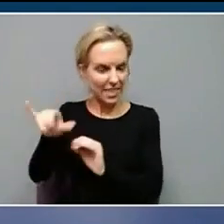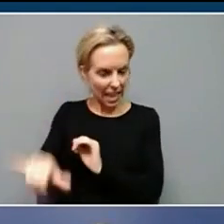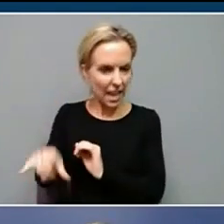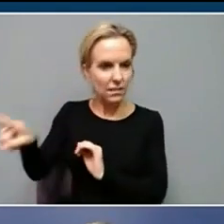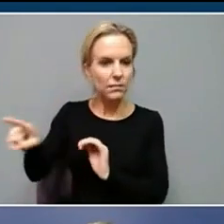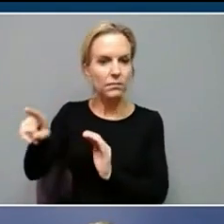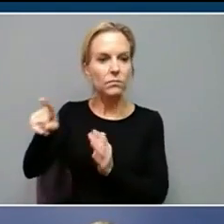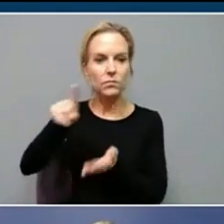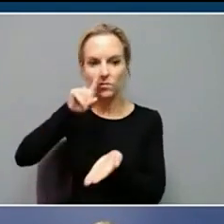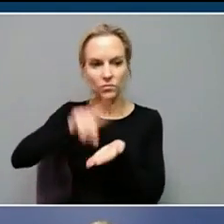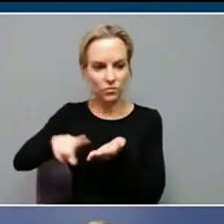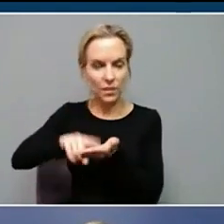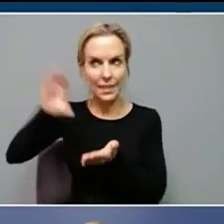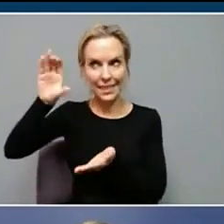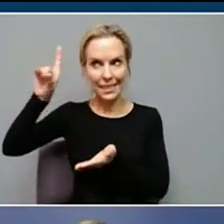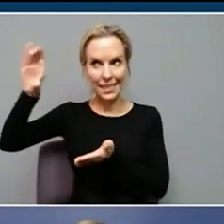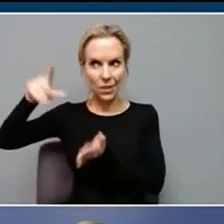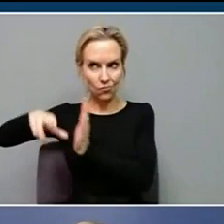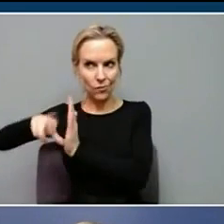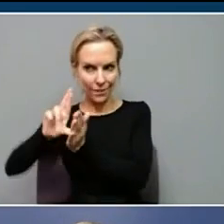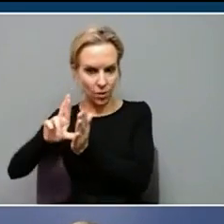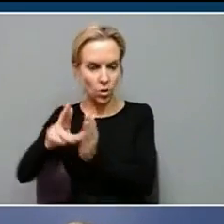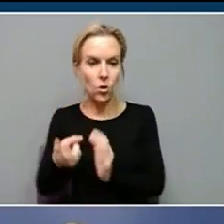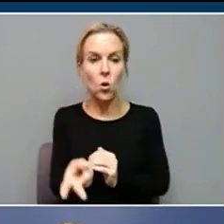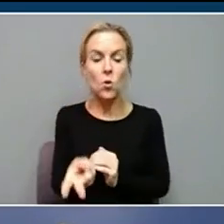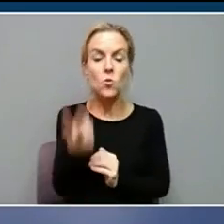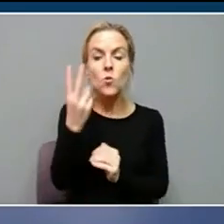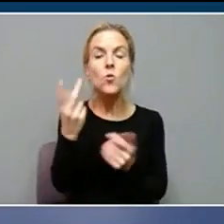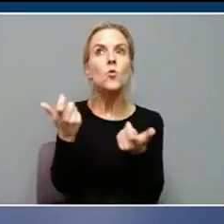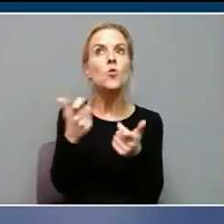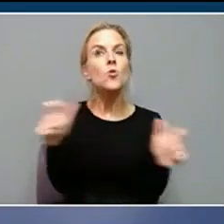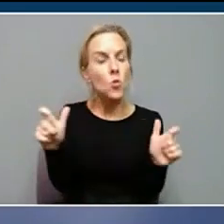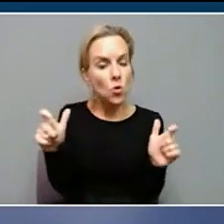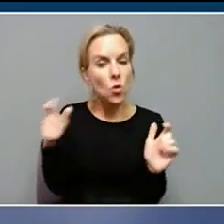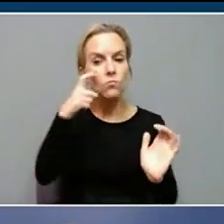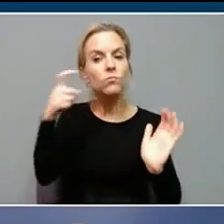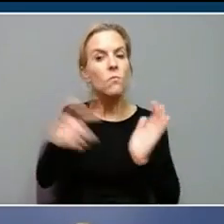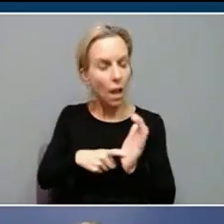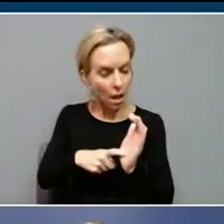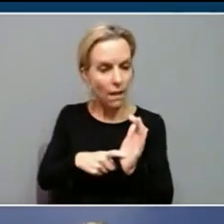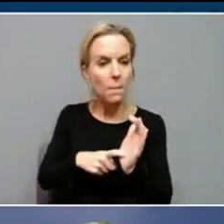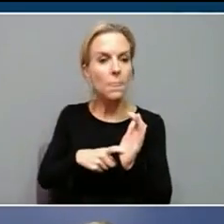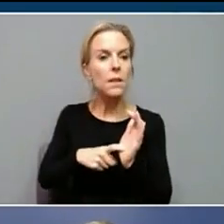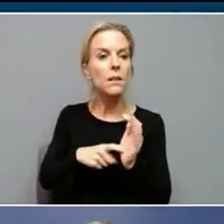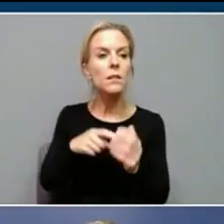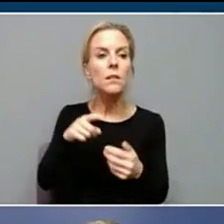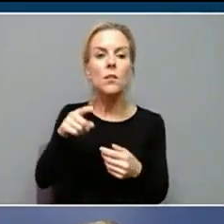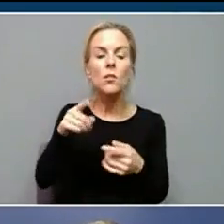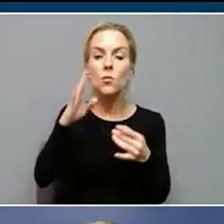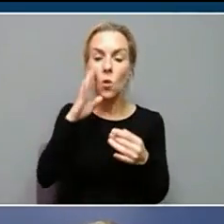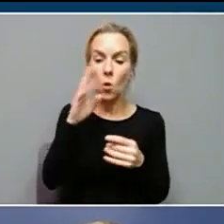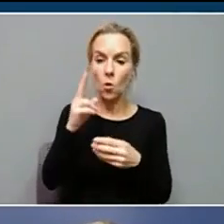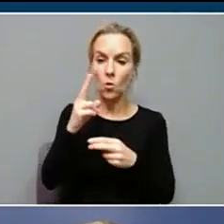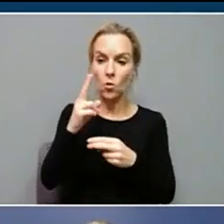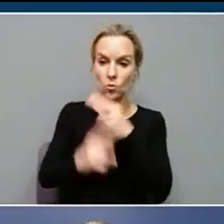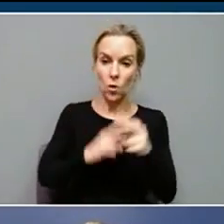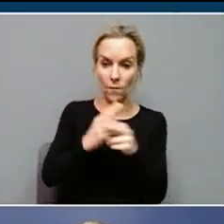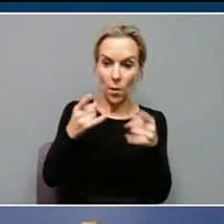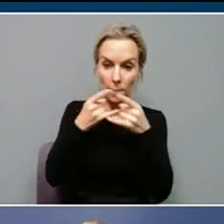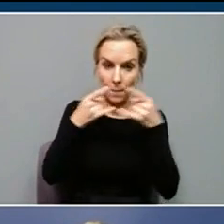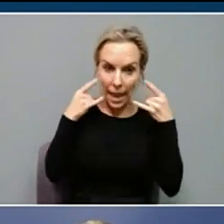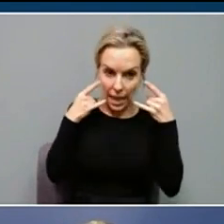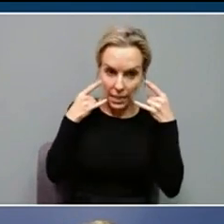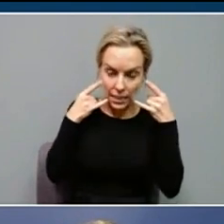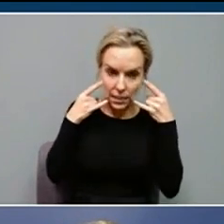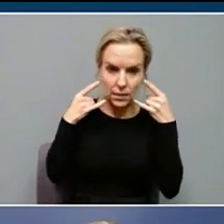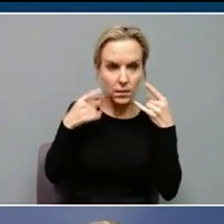has reviewed. Two huge findings. Number one, you don't universal mask in your schools. Their modeling